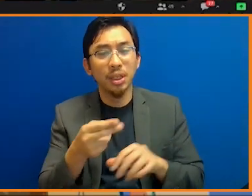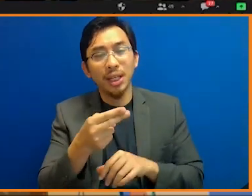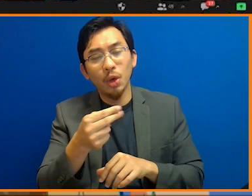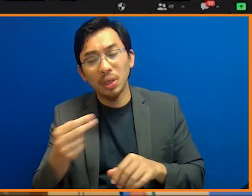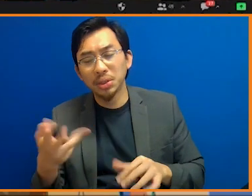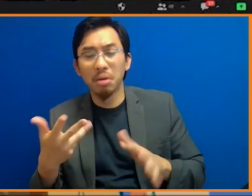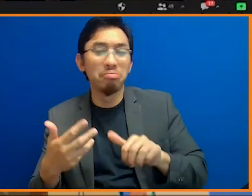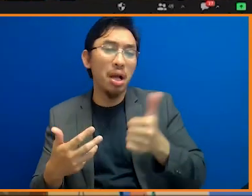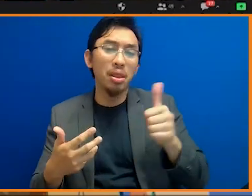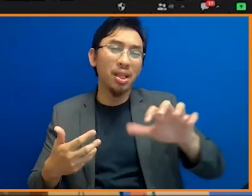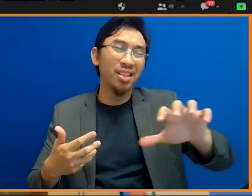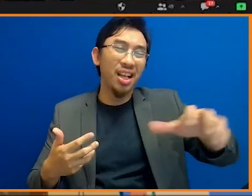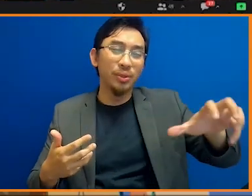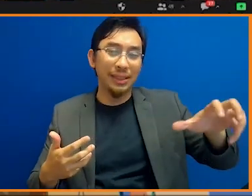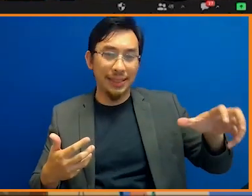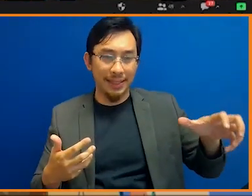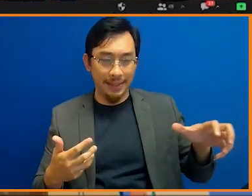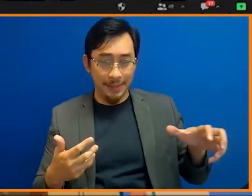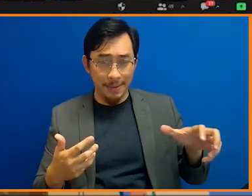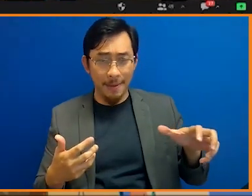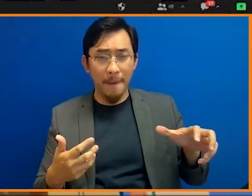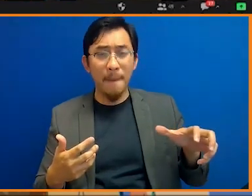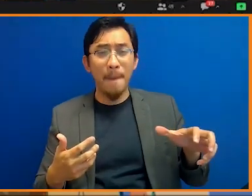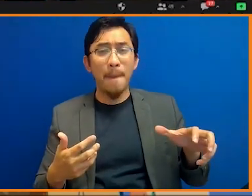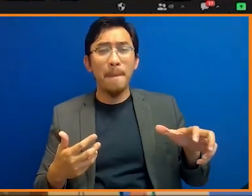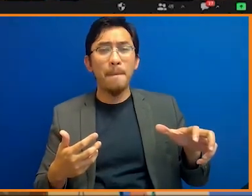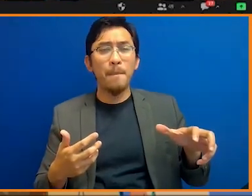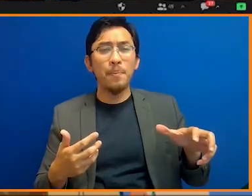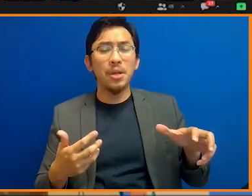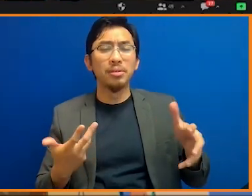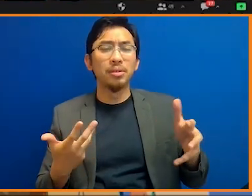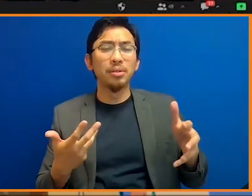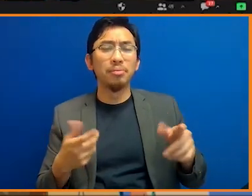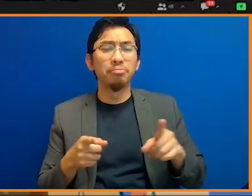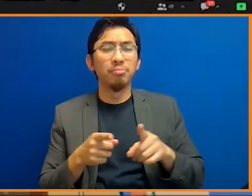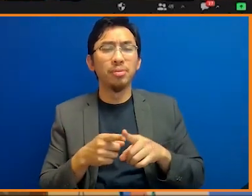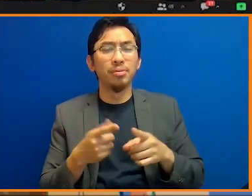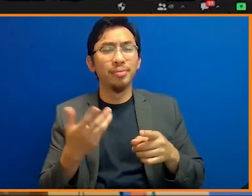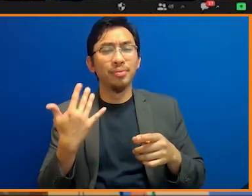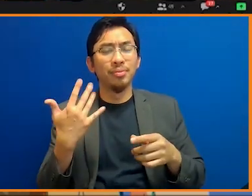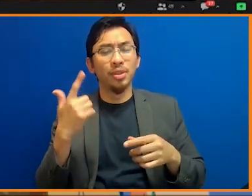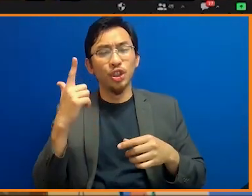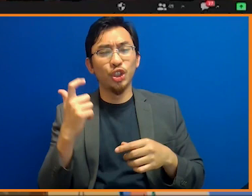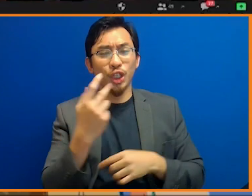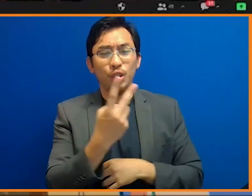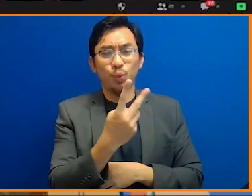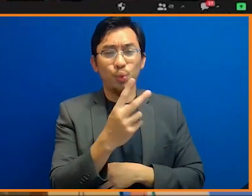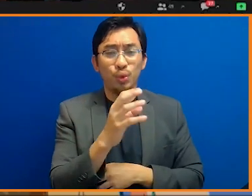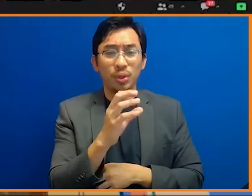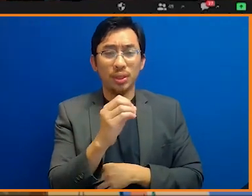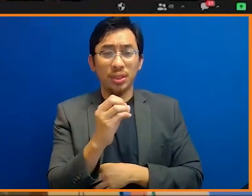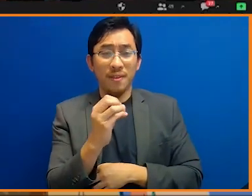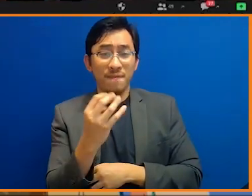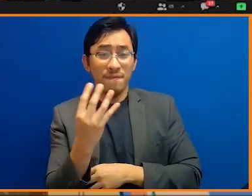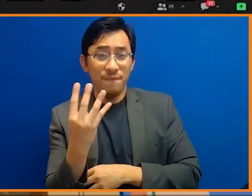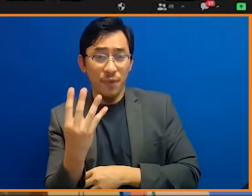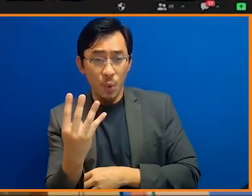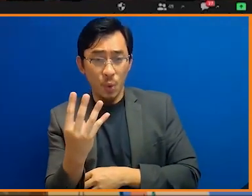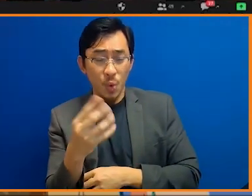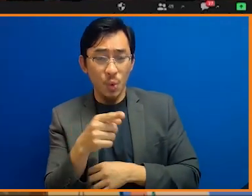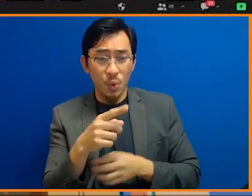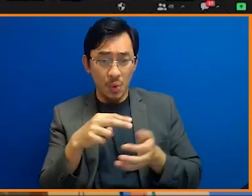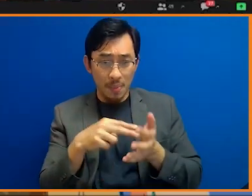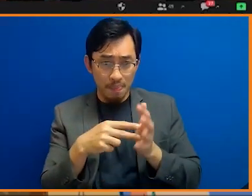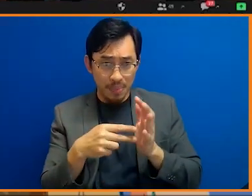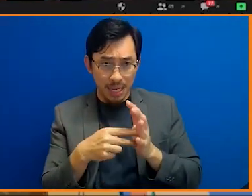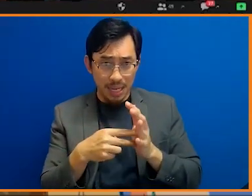of activities in Indonesia or in other countries, it just largely start from